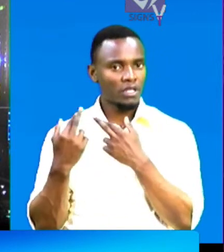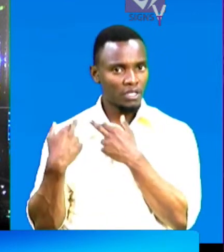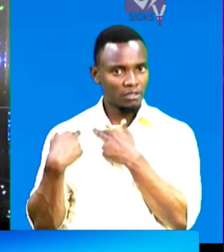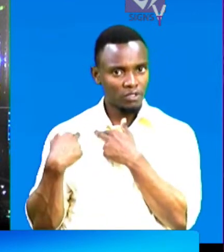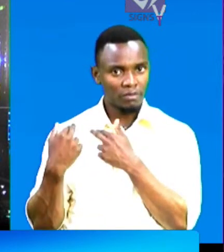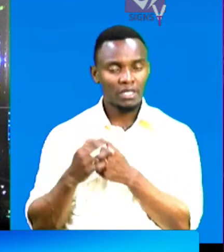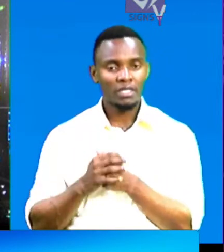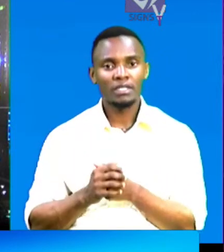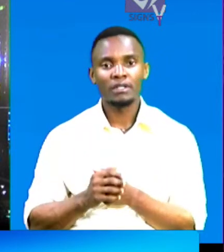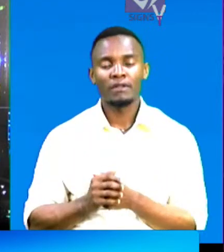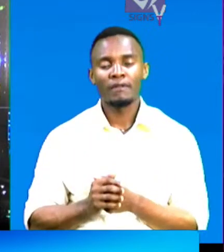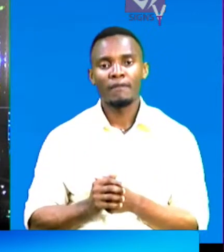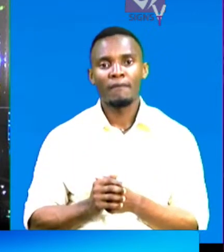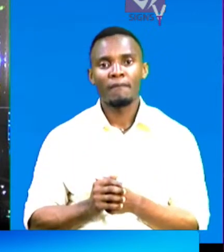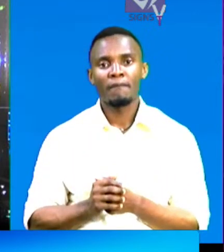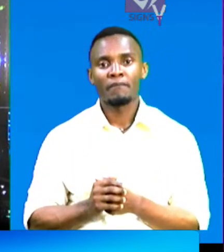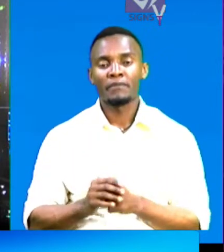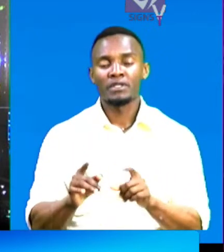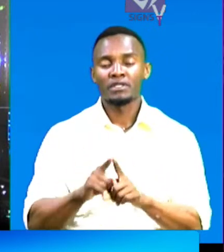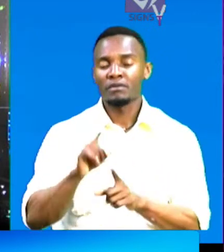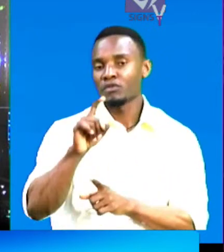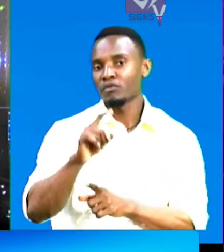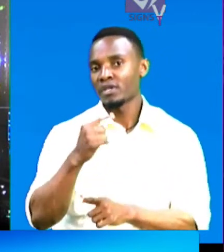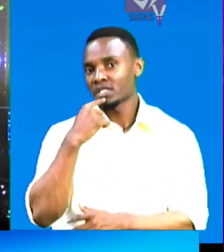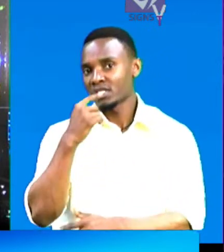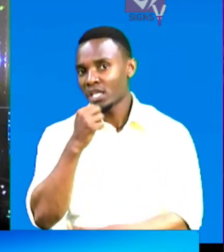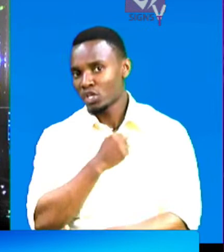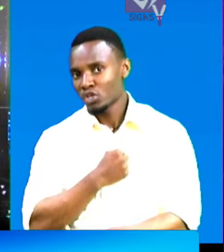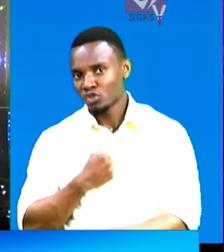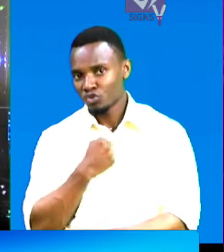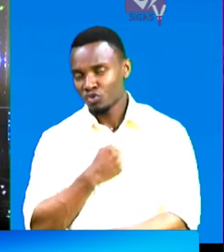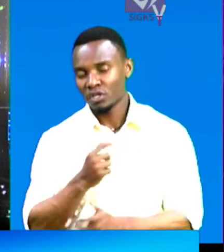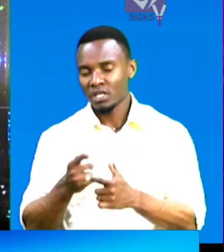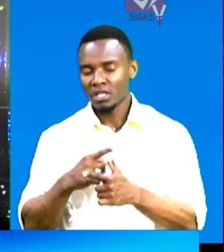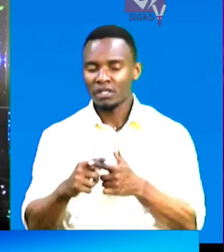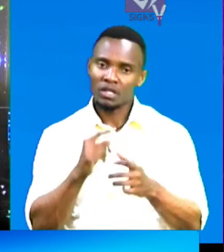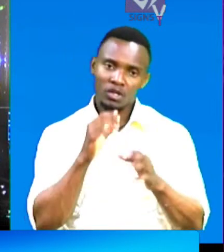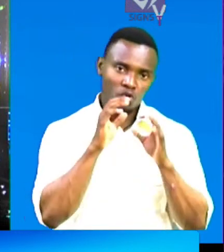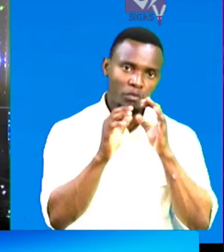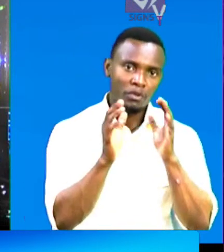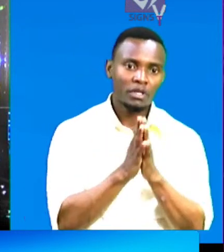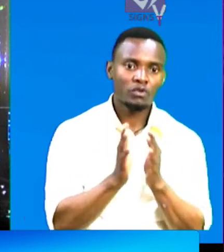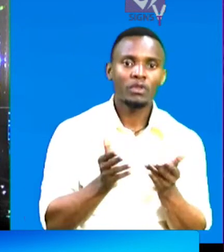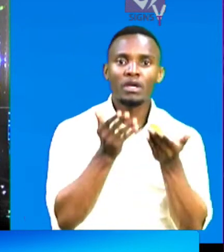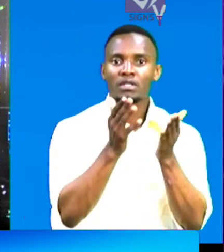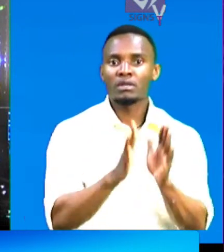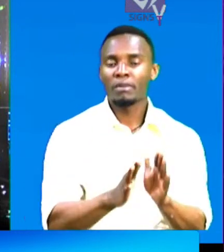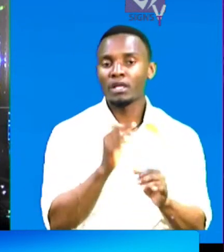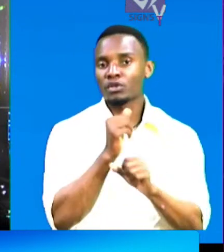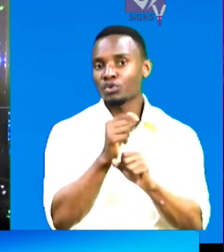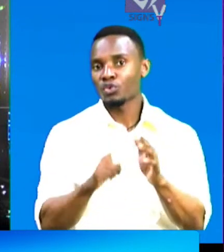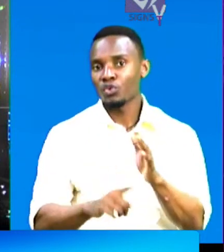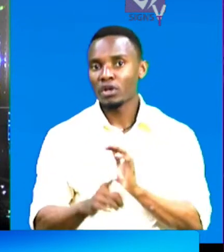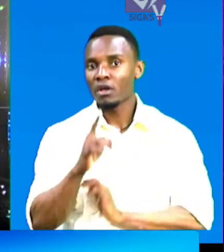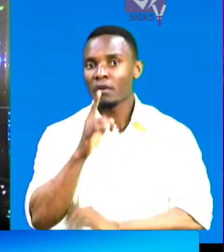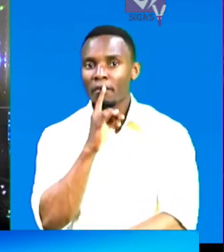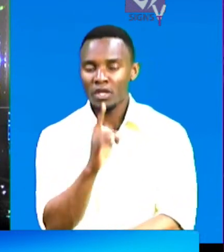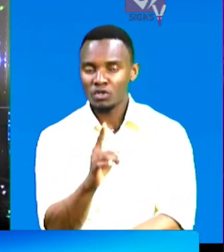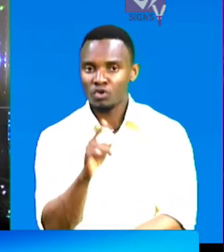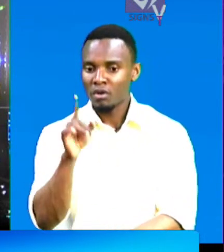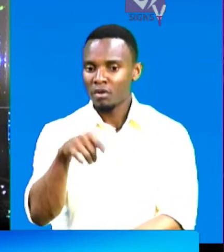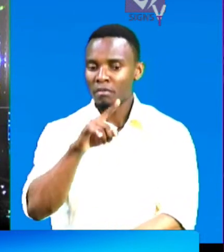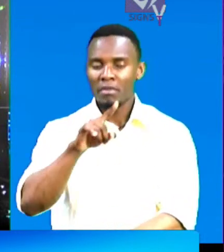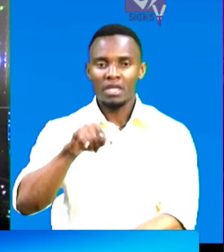course, you apologize and link with your supplier to make sure that